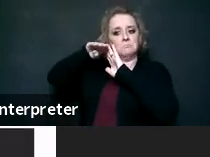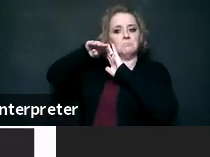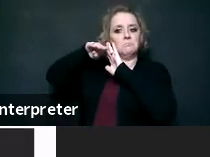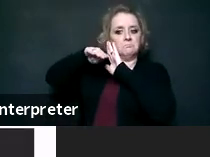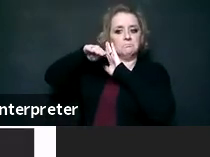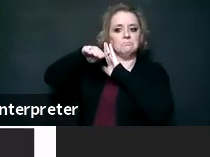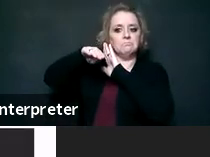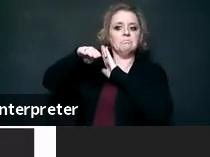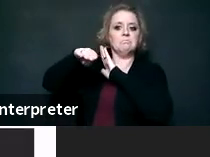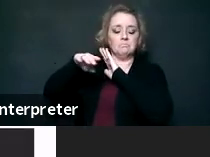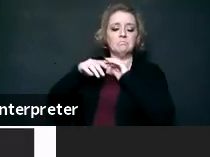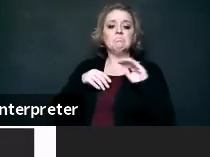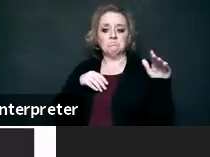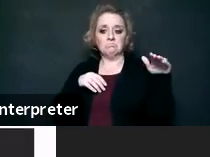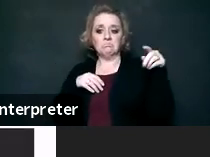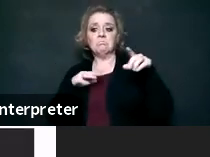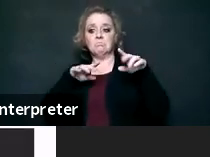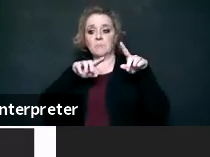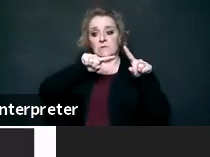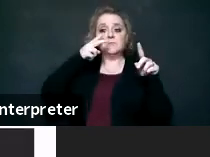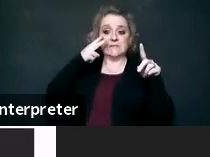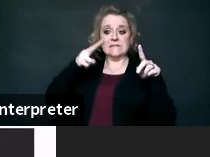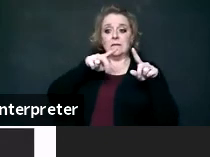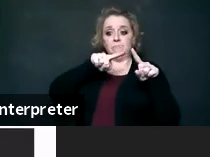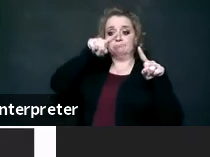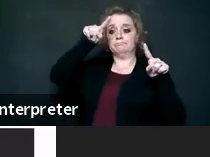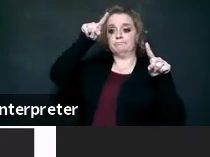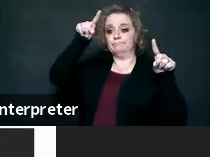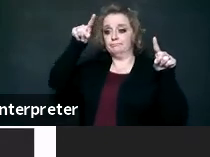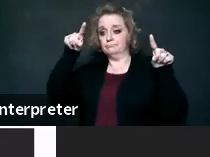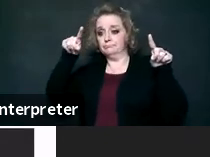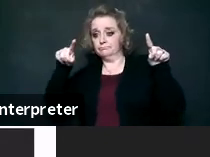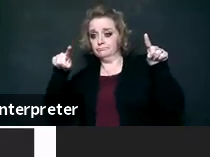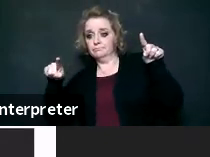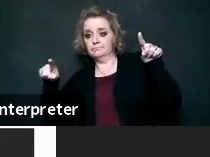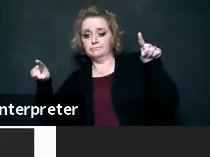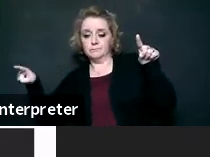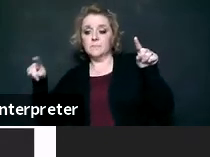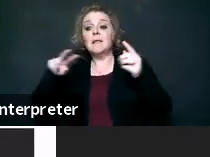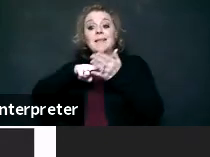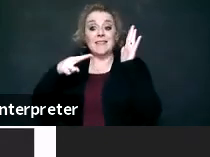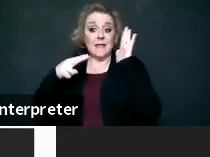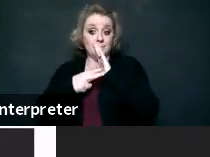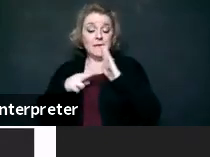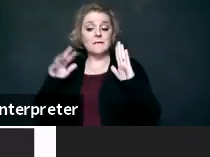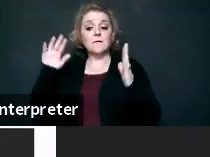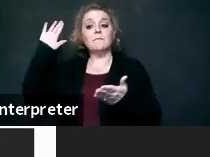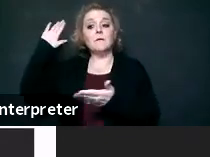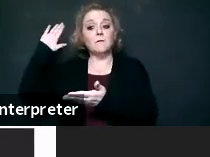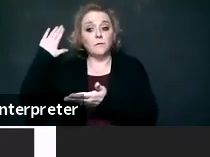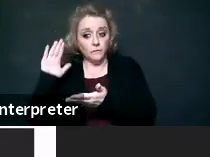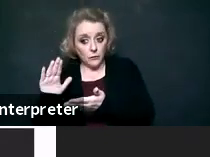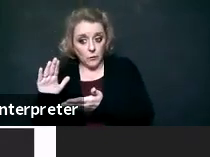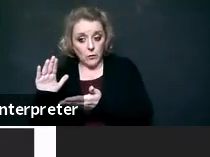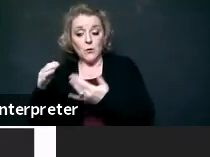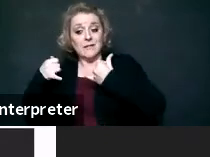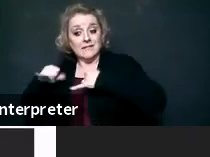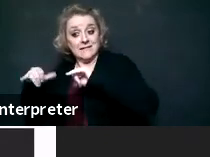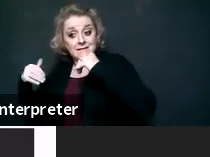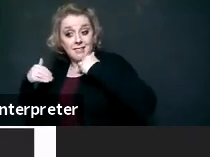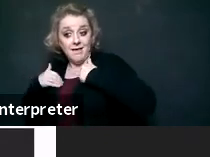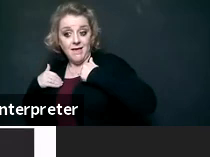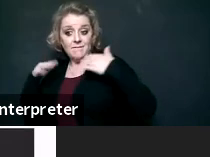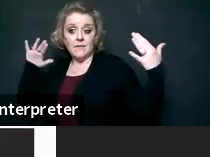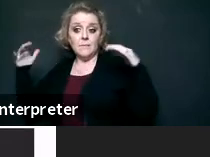That is, we have many fewer active cases than total cases. In fact, less than half